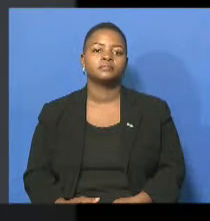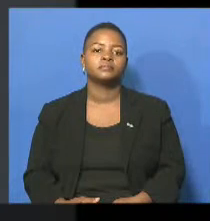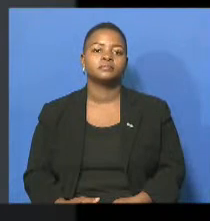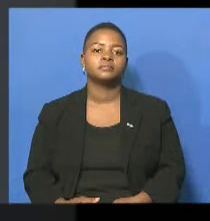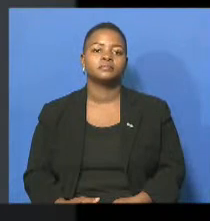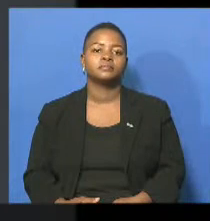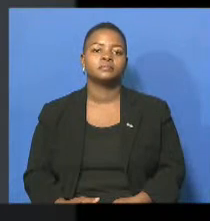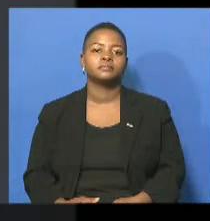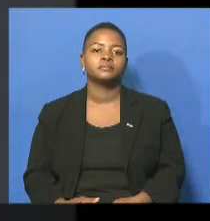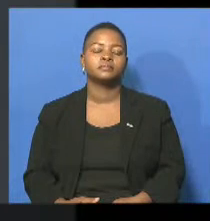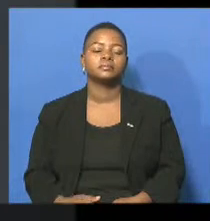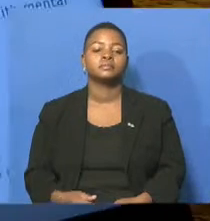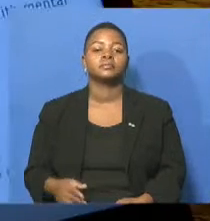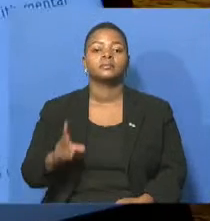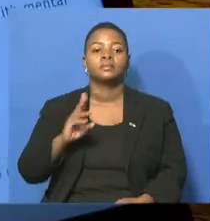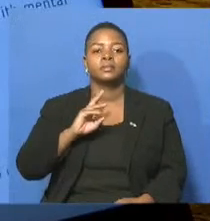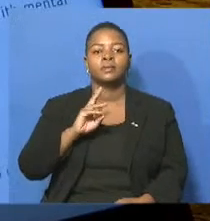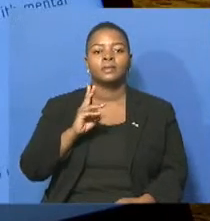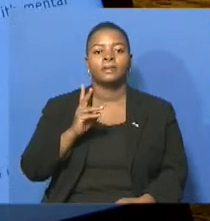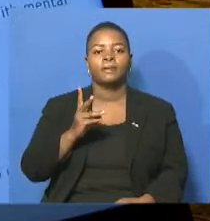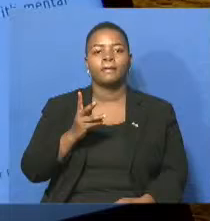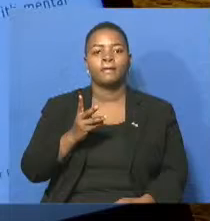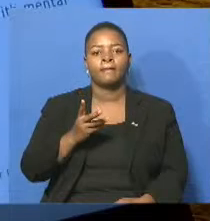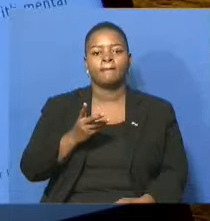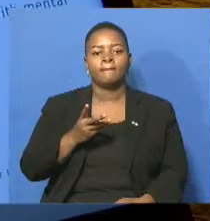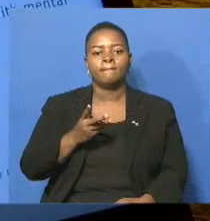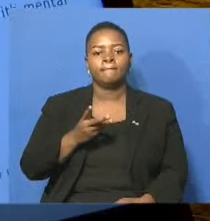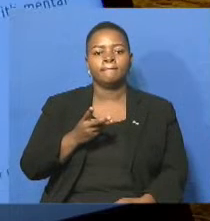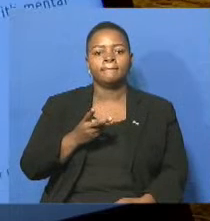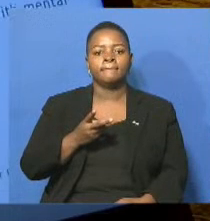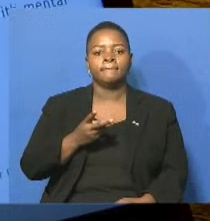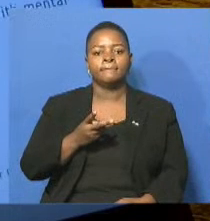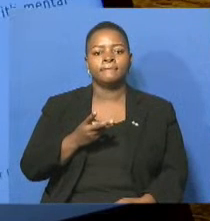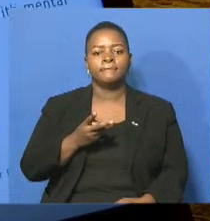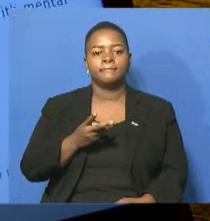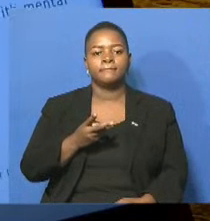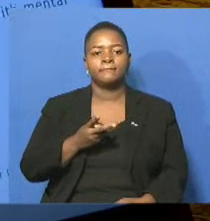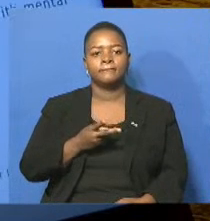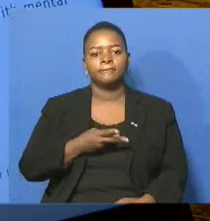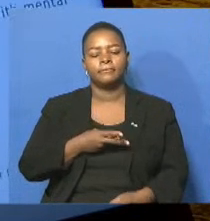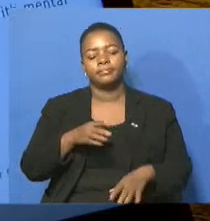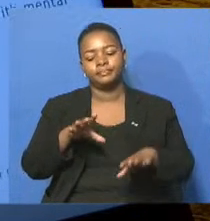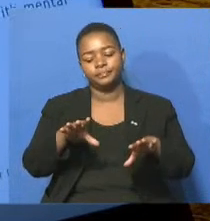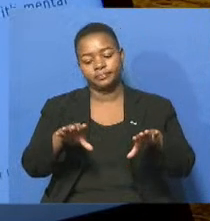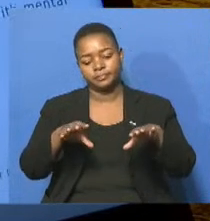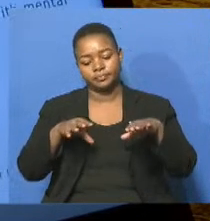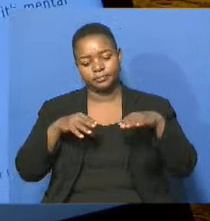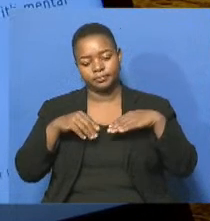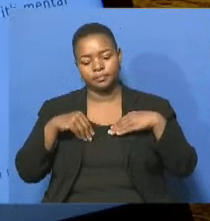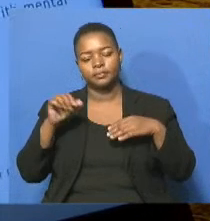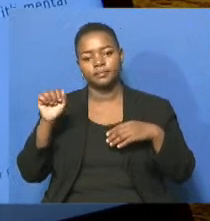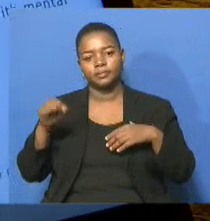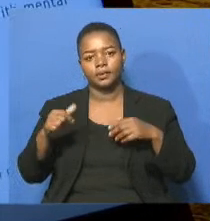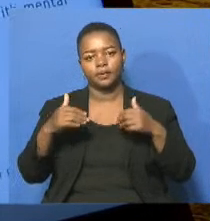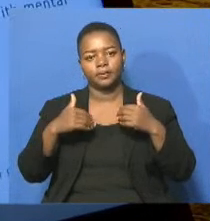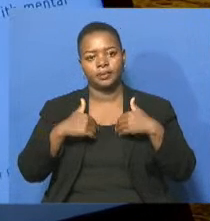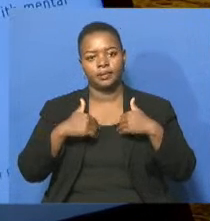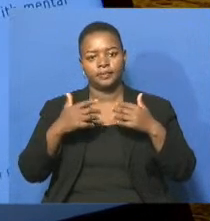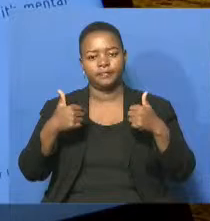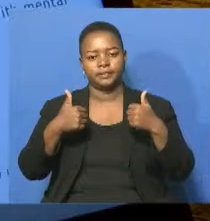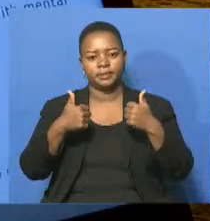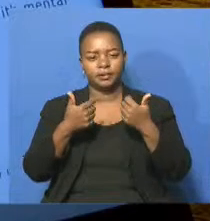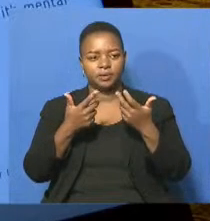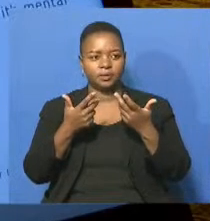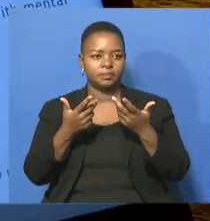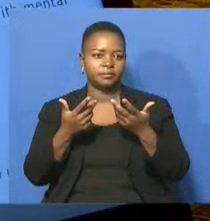we do accept that there is an increase in the relative risk